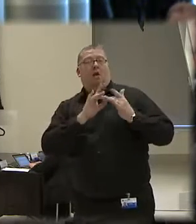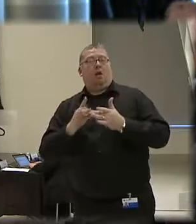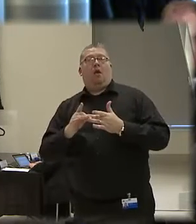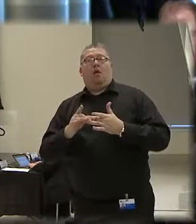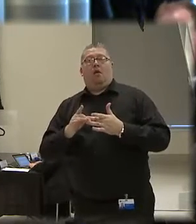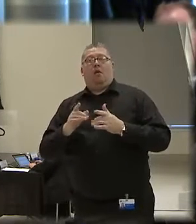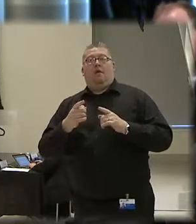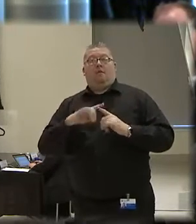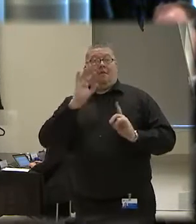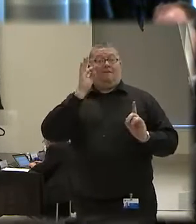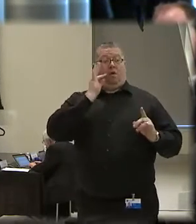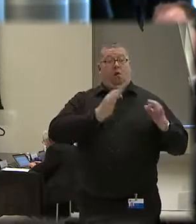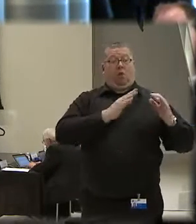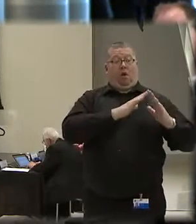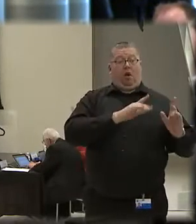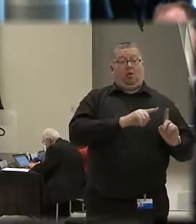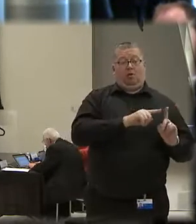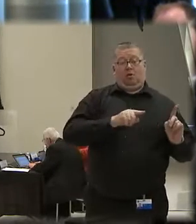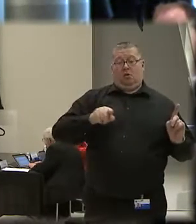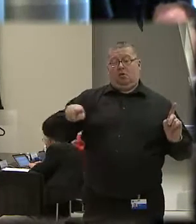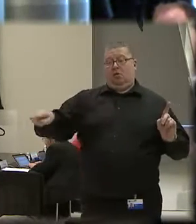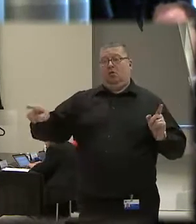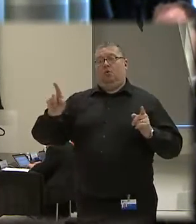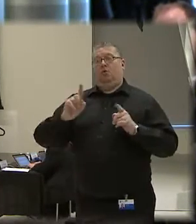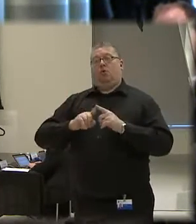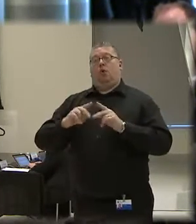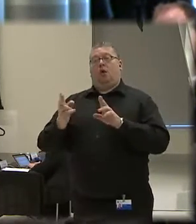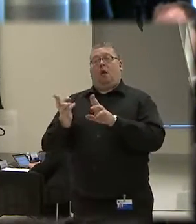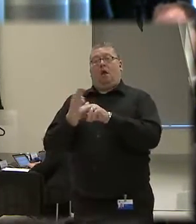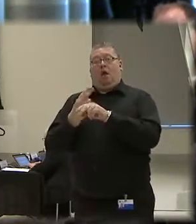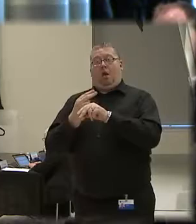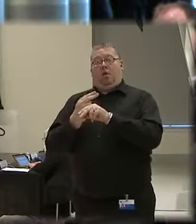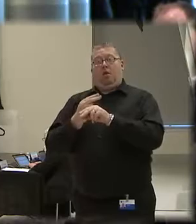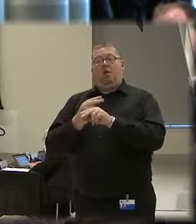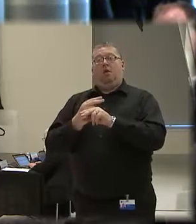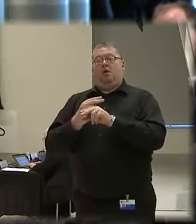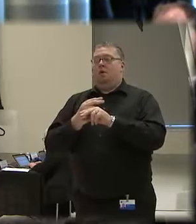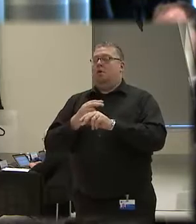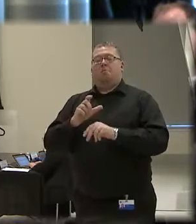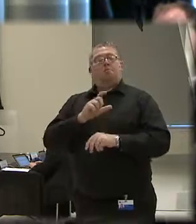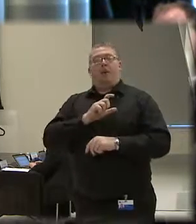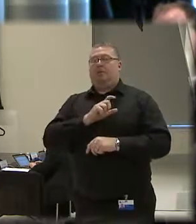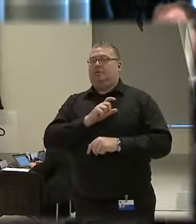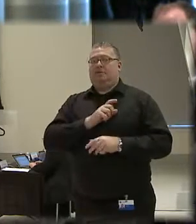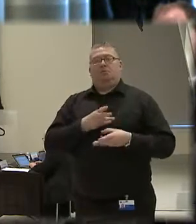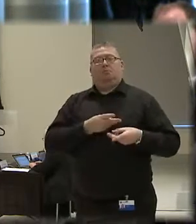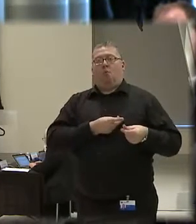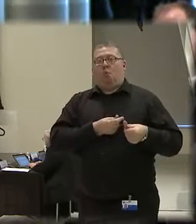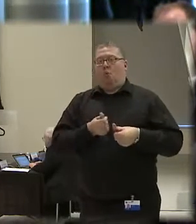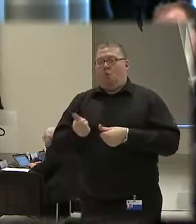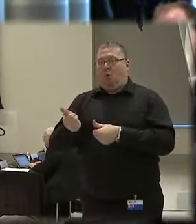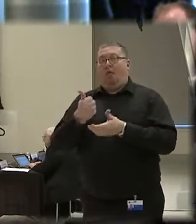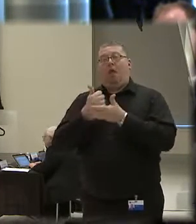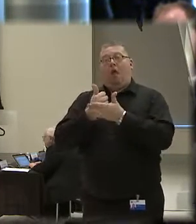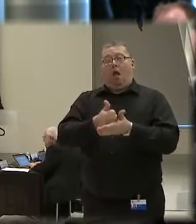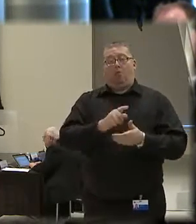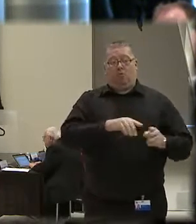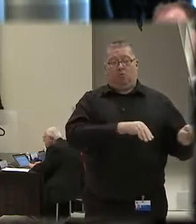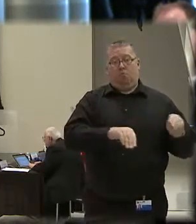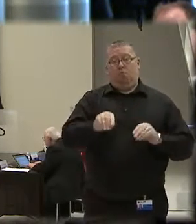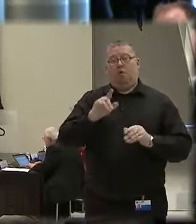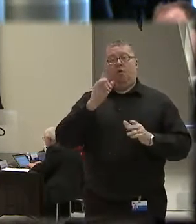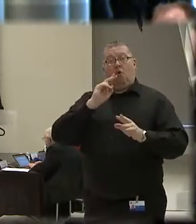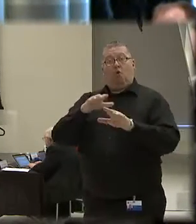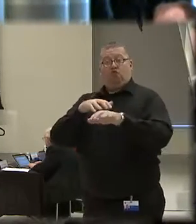federal courthouse to the opening of a freeway. The police were incredibly fluid and helpful in terms of